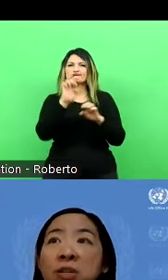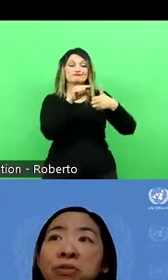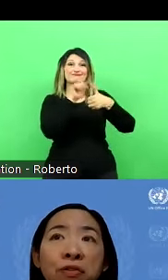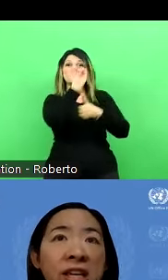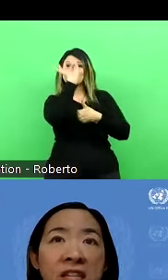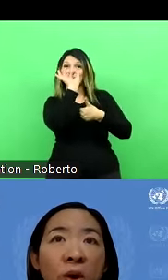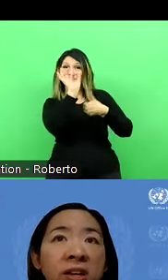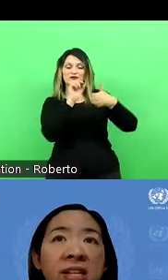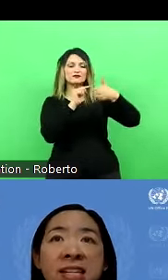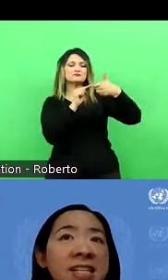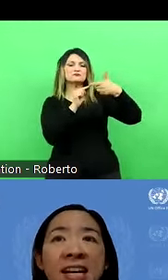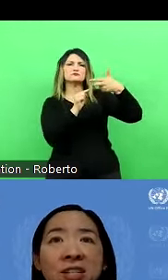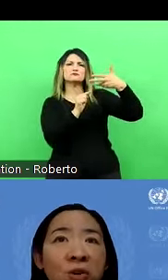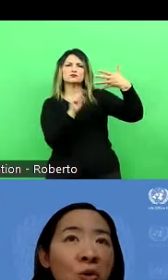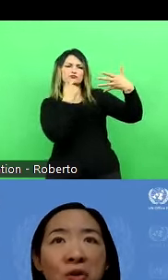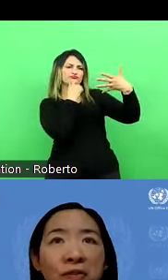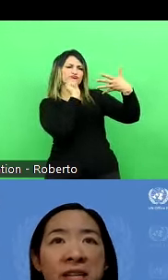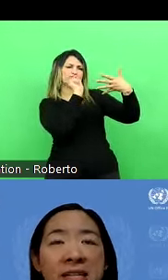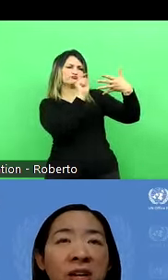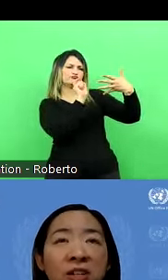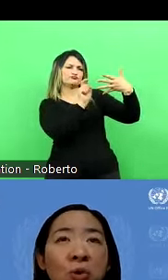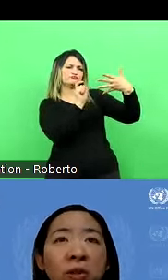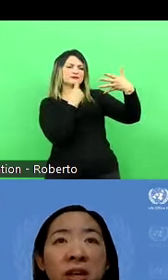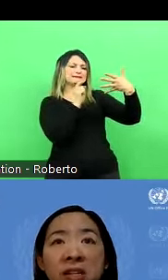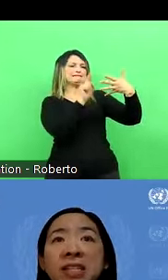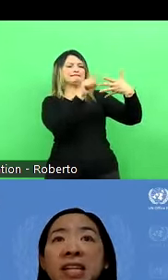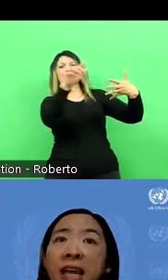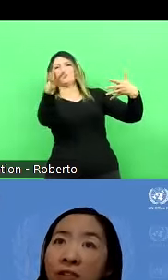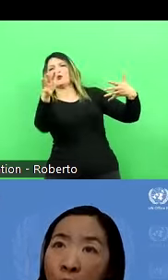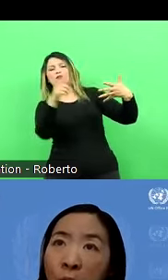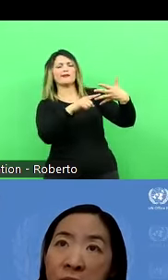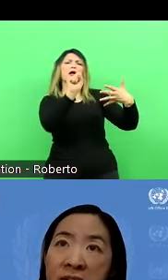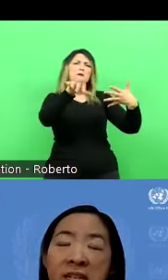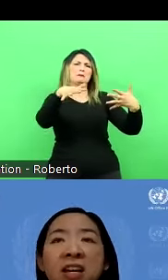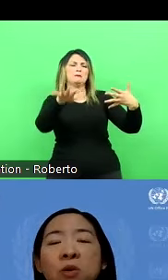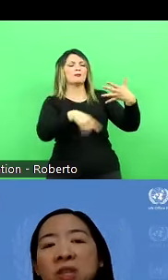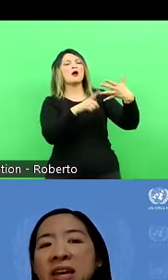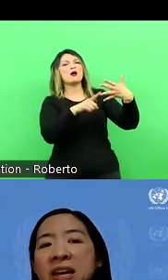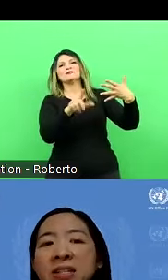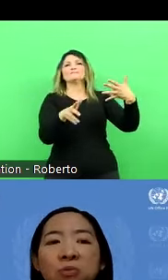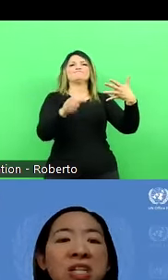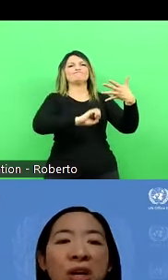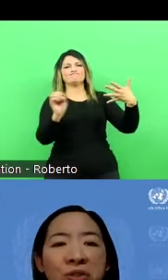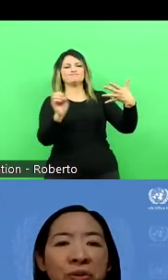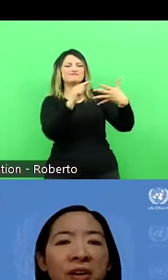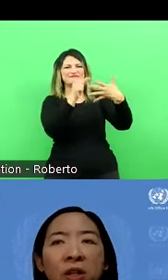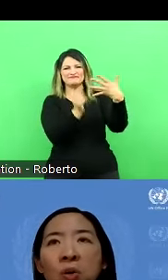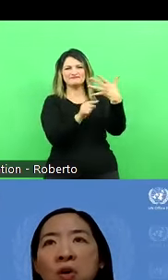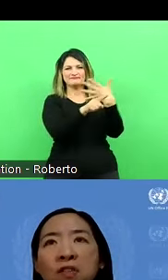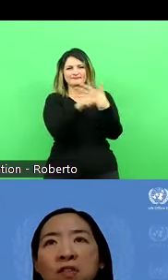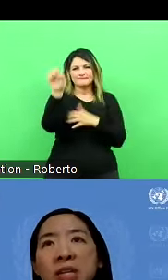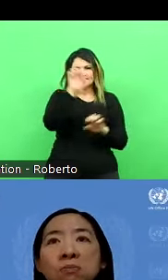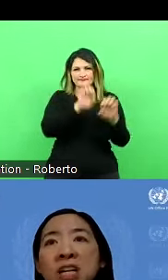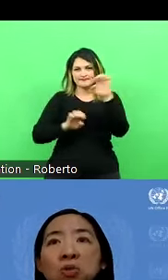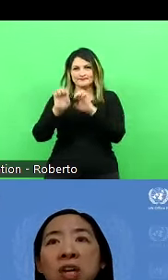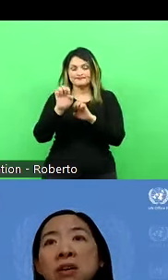actually improve this, whether it's sensitizing your local governments to ensure that there is a dedicated focal point, whether there's a restructuring of the local